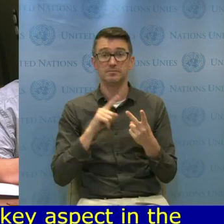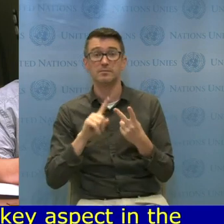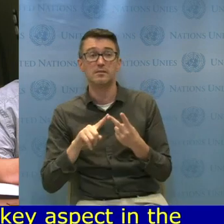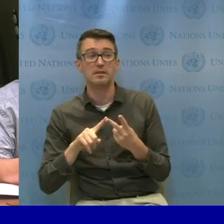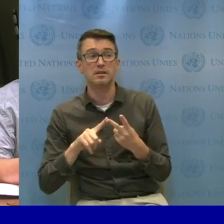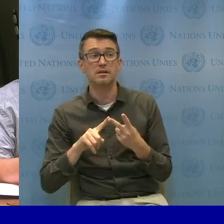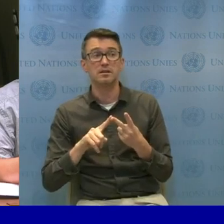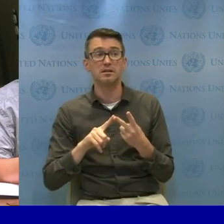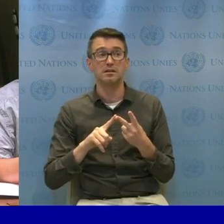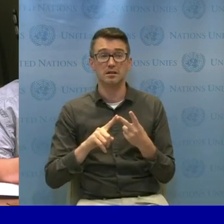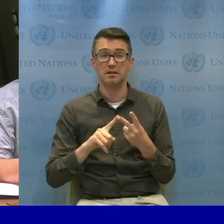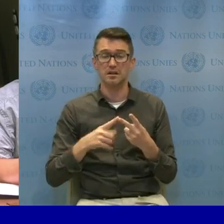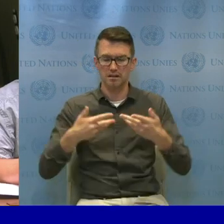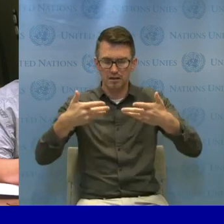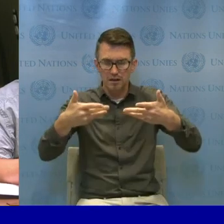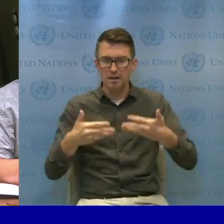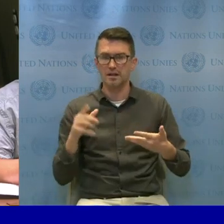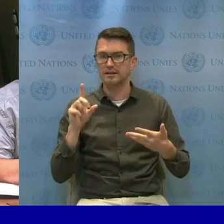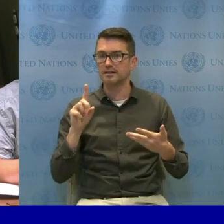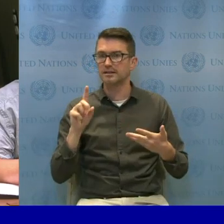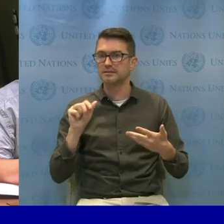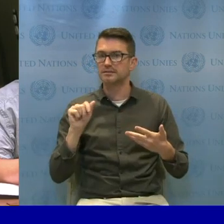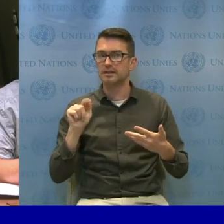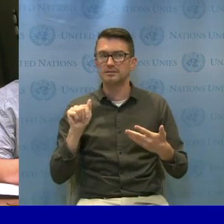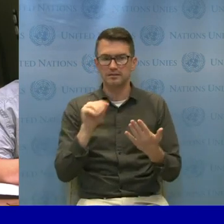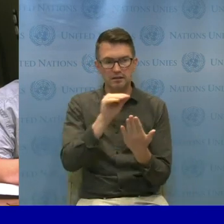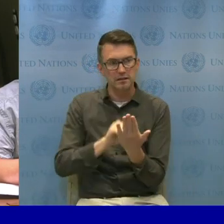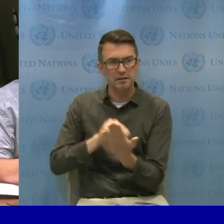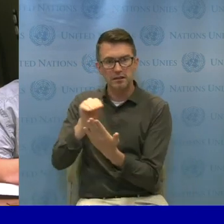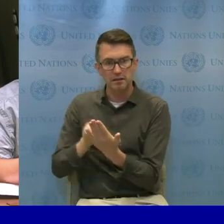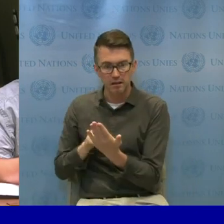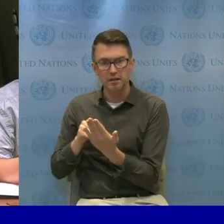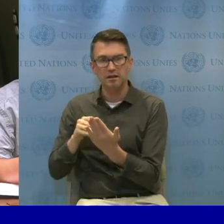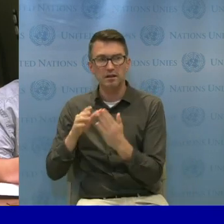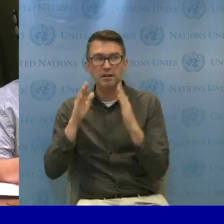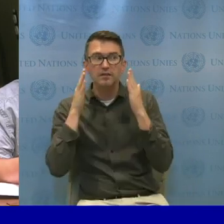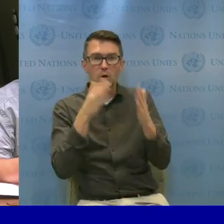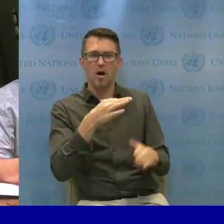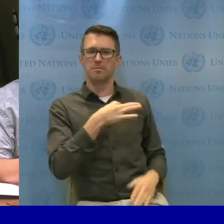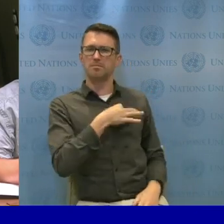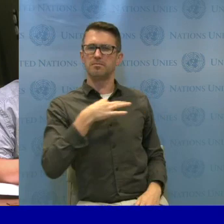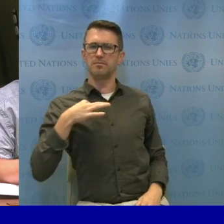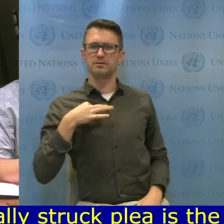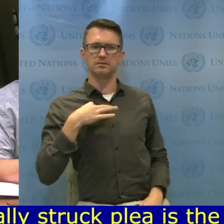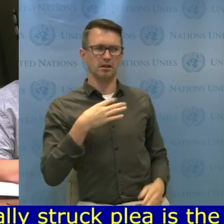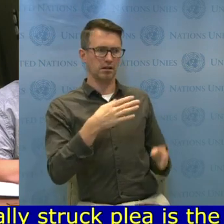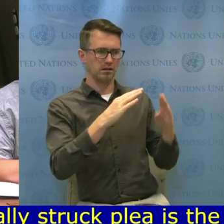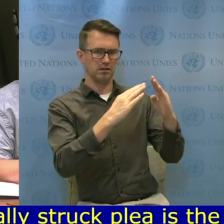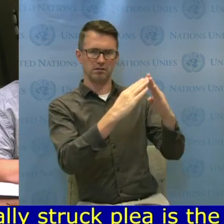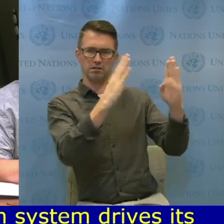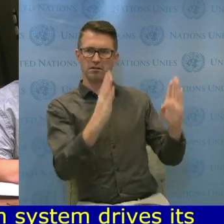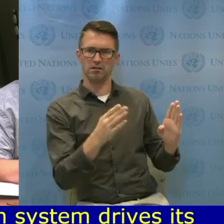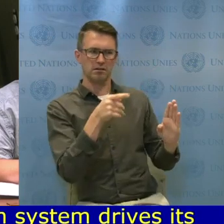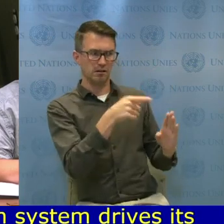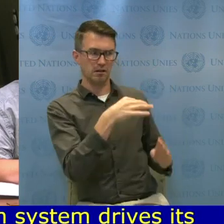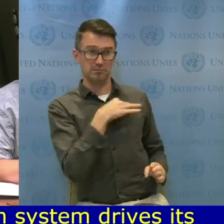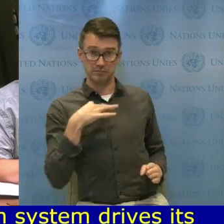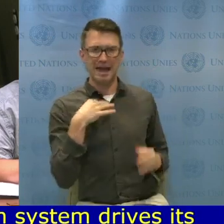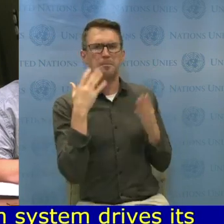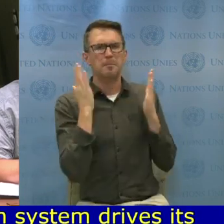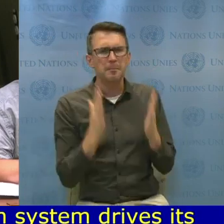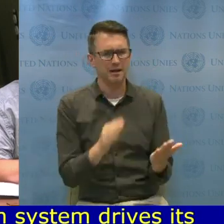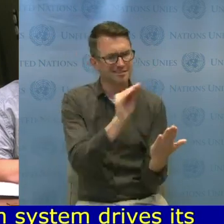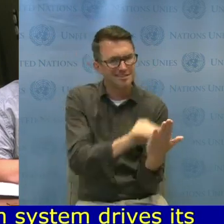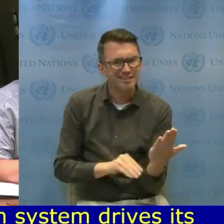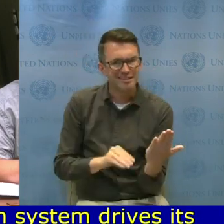drives its decision-making based on data and evidence, and all too often evidence around disability is missing within a